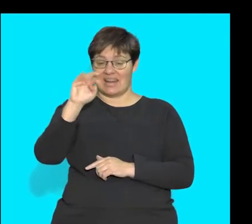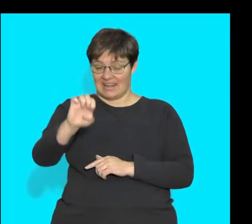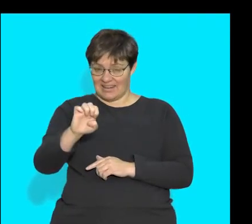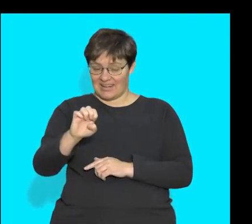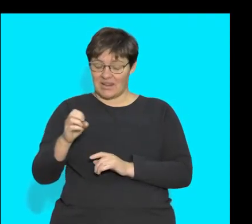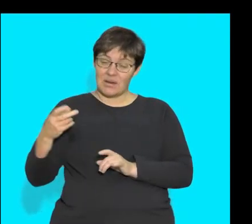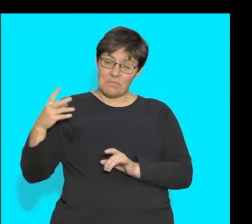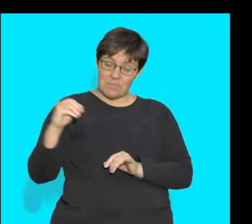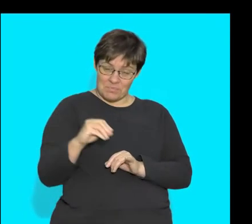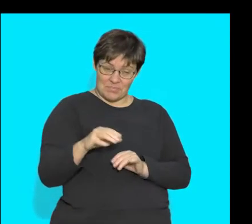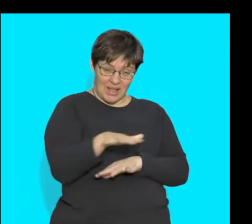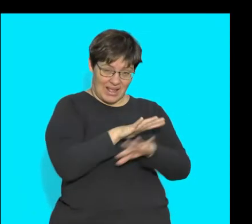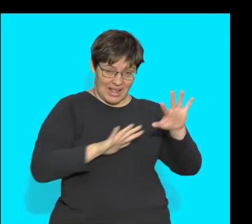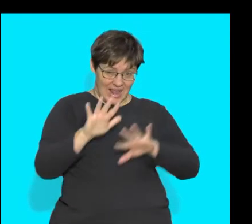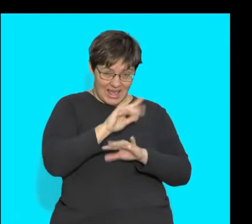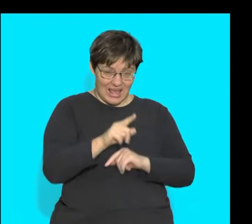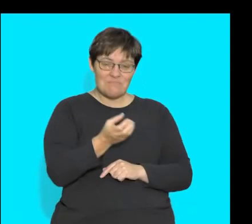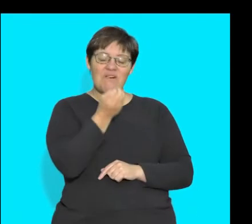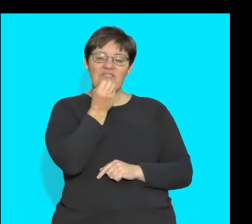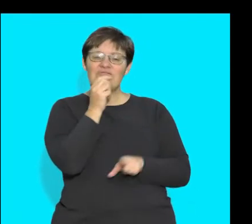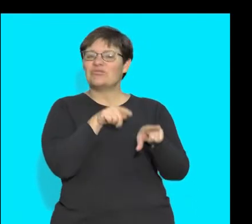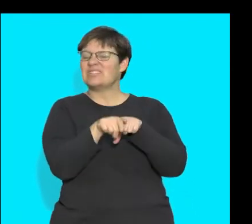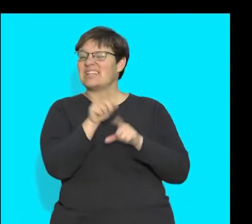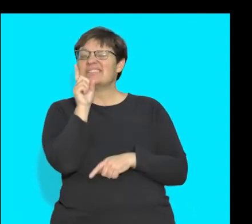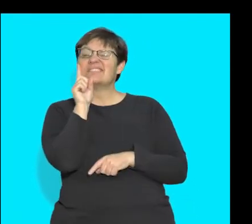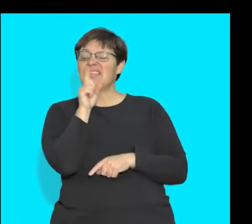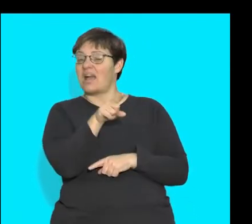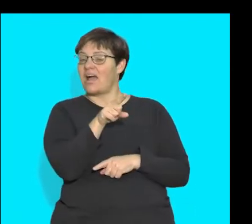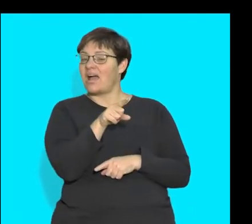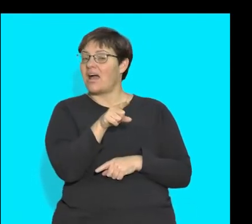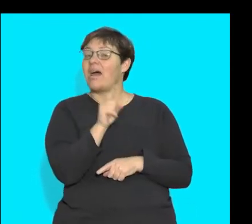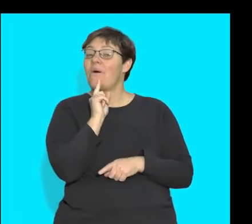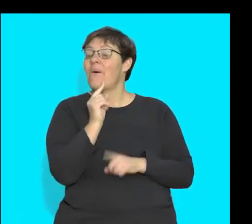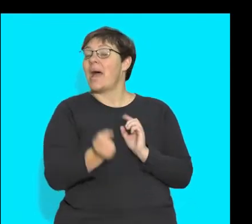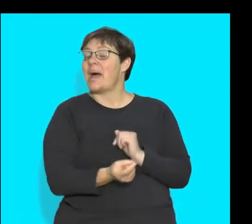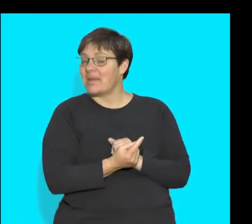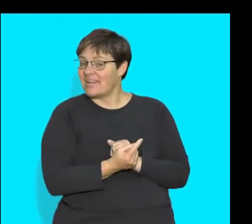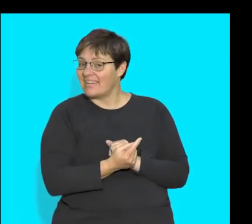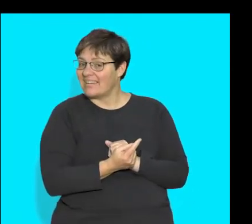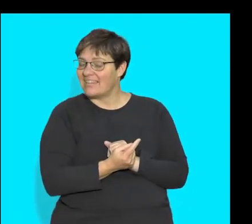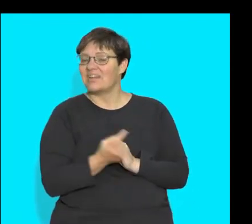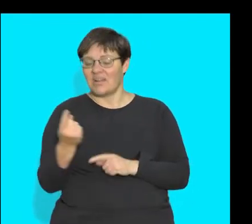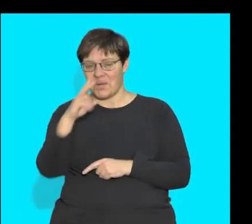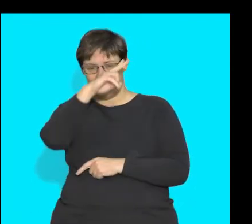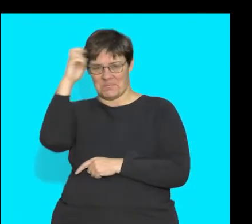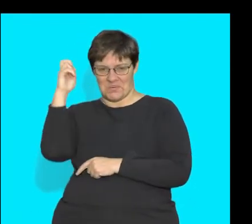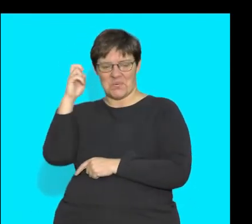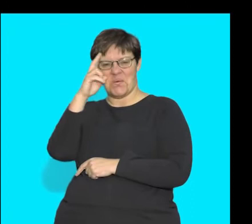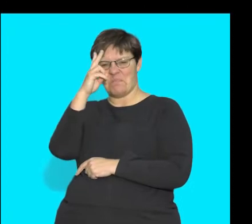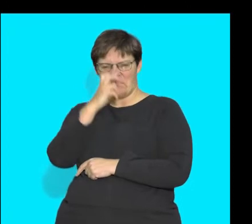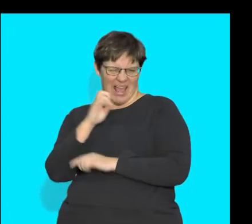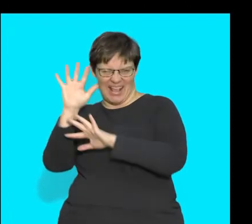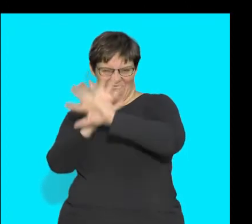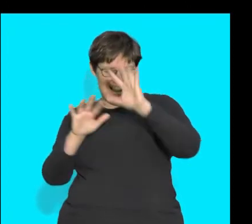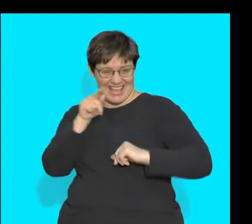I stain it with iodine, let's go back to my food tests. What happens to starch? It goes a